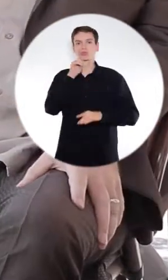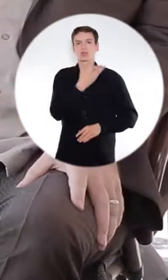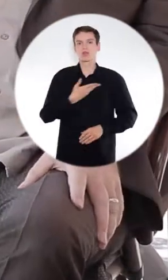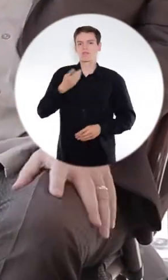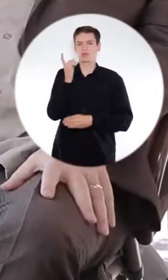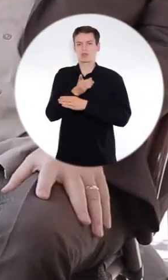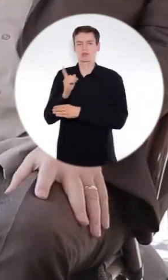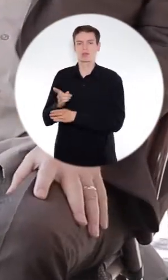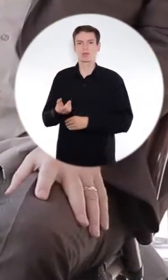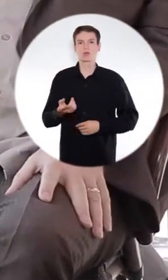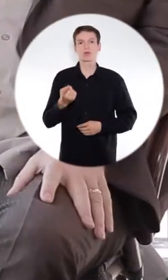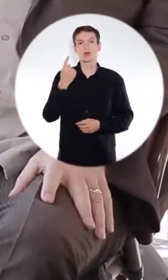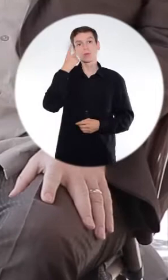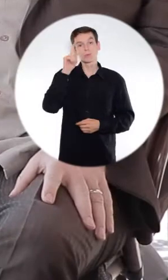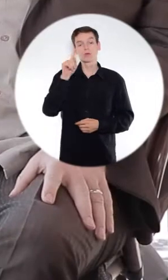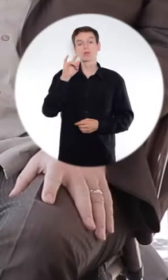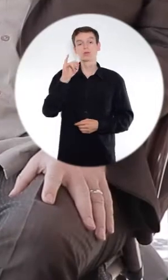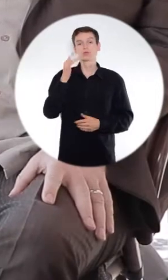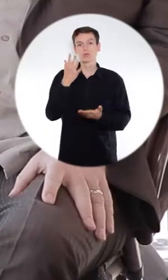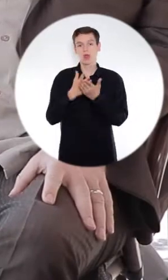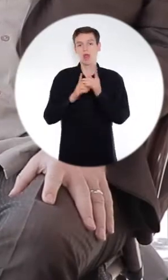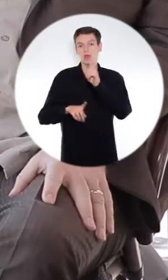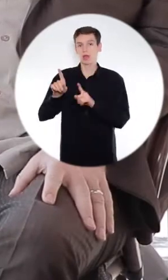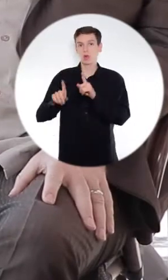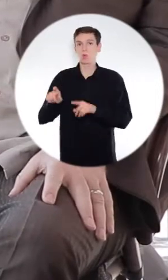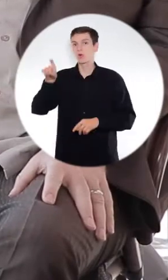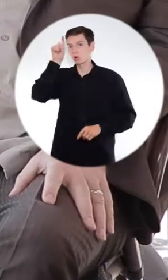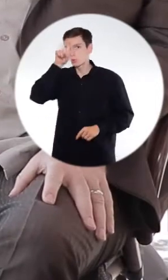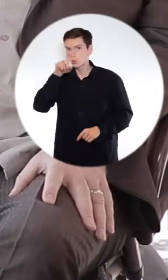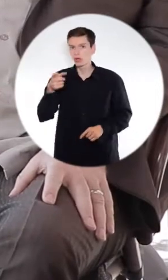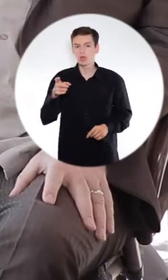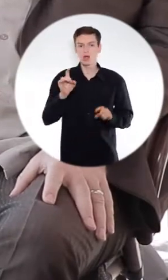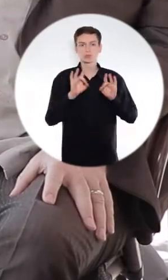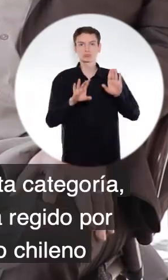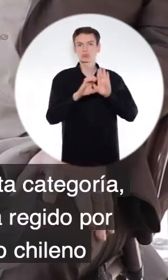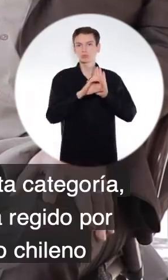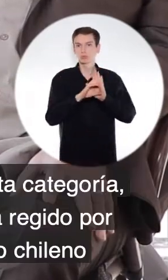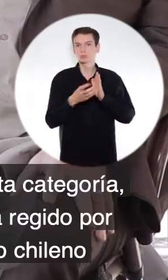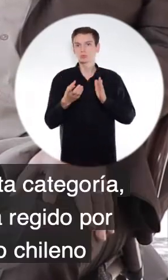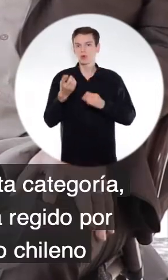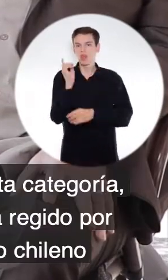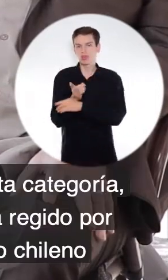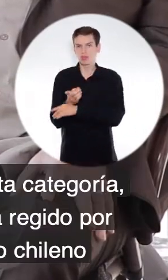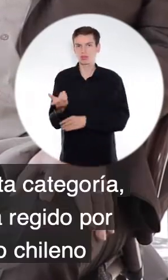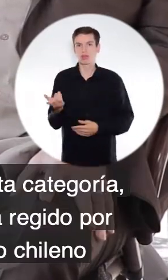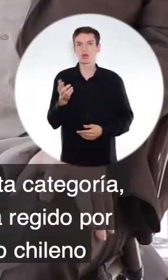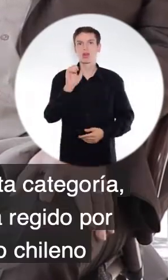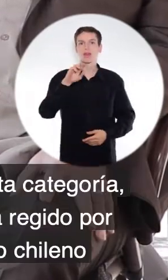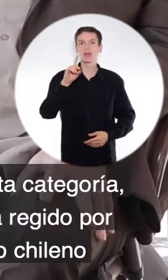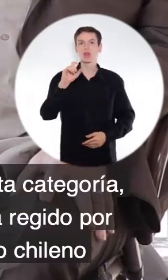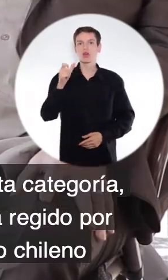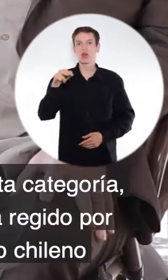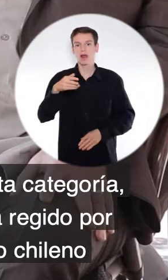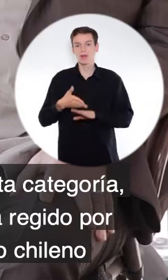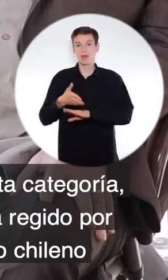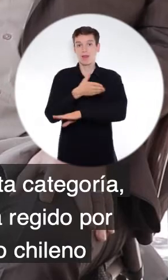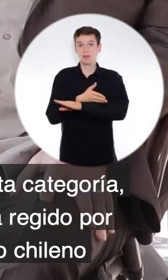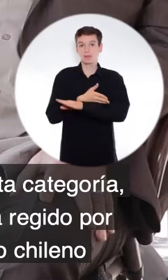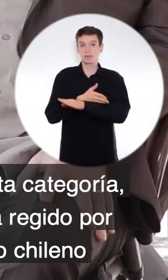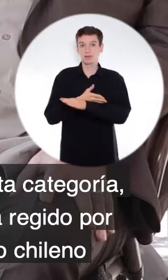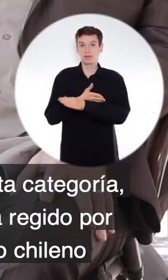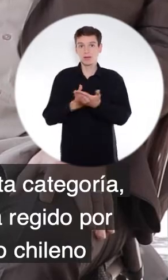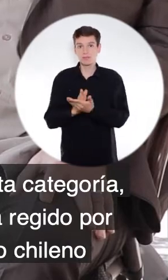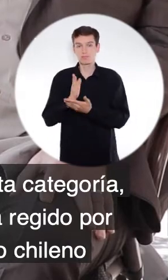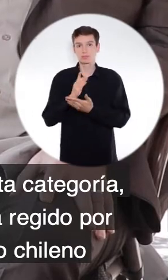many constitutions that have been left in place by an authoritarian government? Well, usually, of course, there is a transformation.